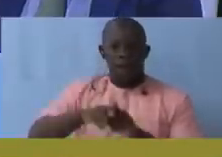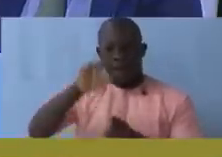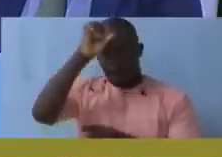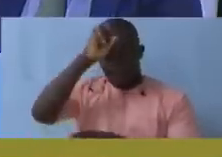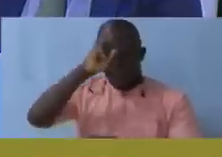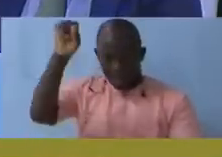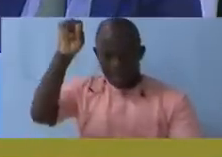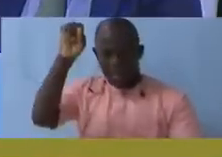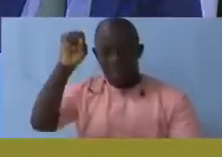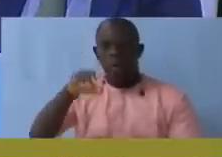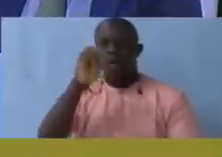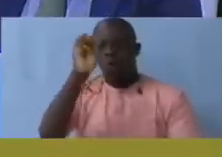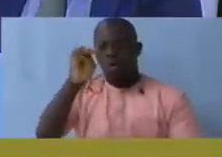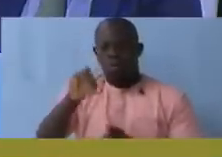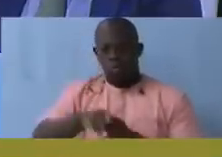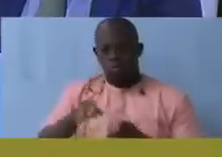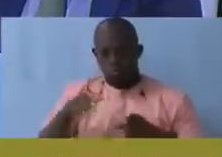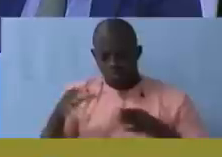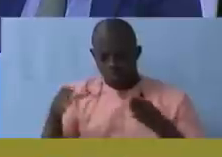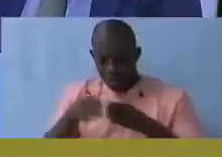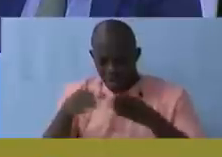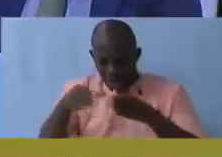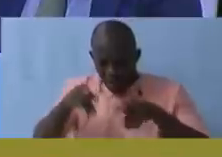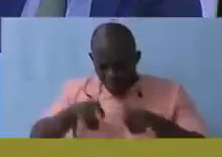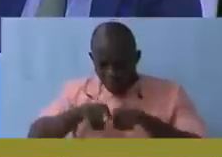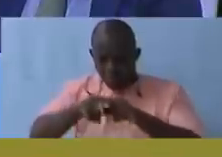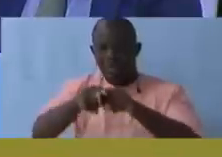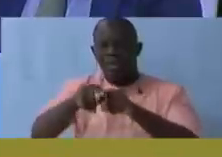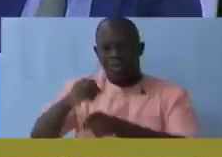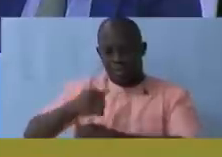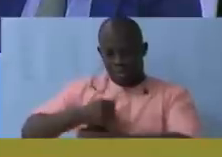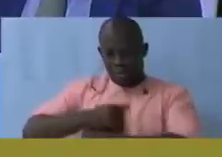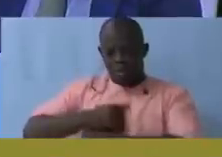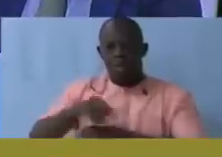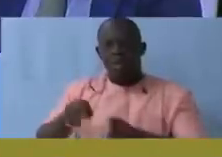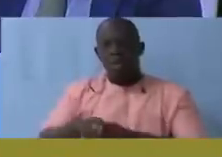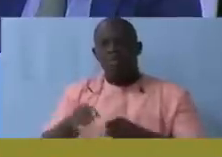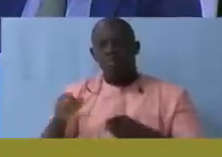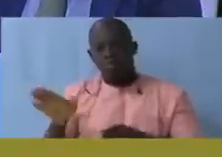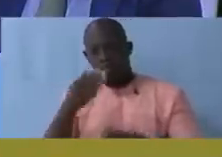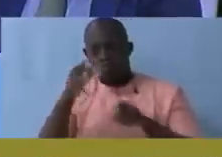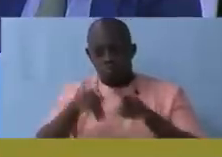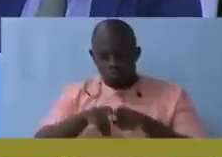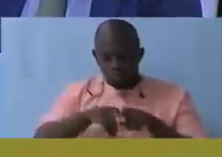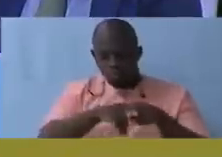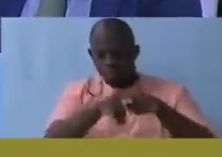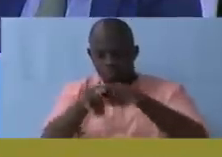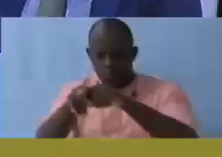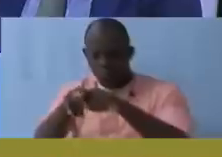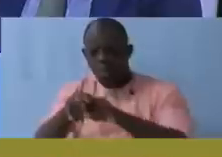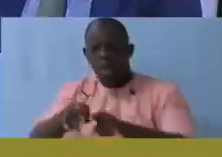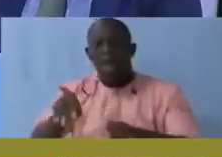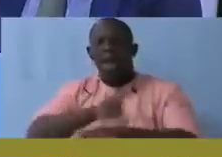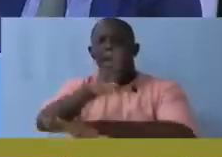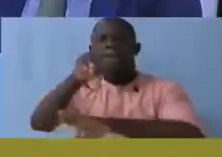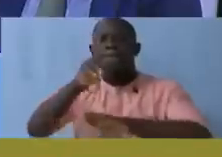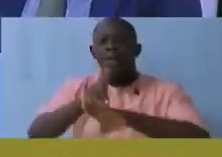securities or whatever, that but when he went to his small house, a little room, glass house,